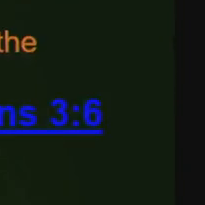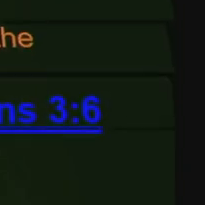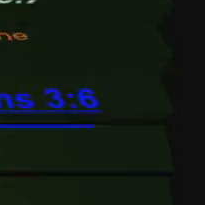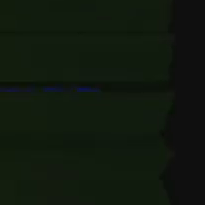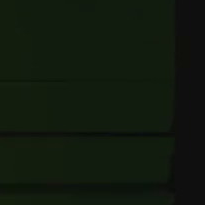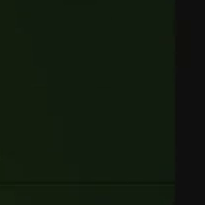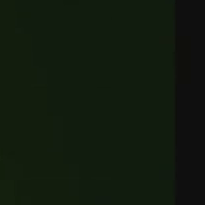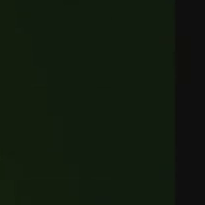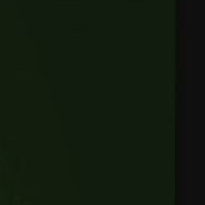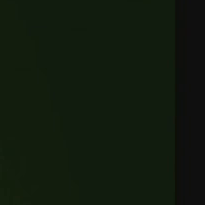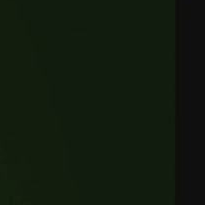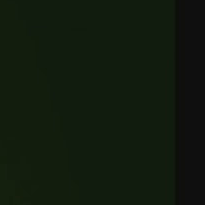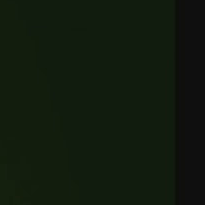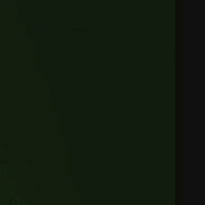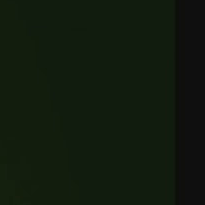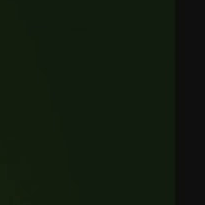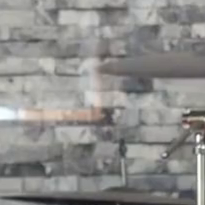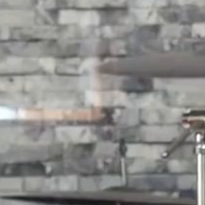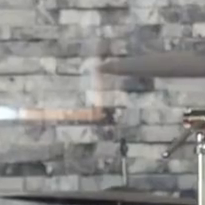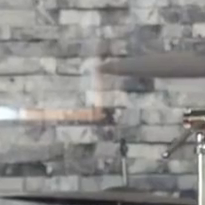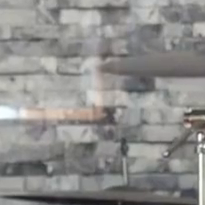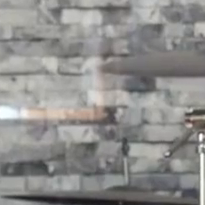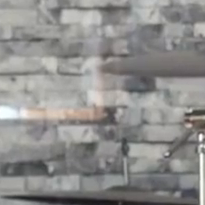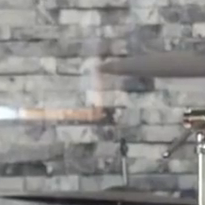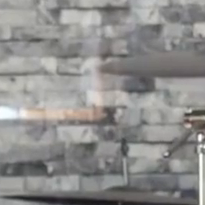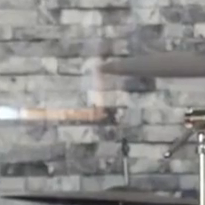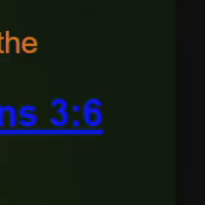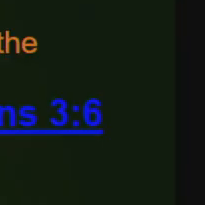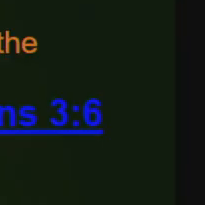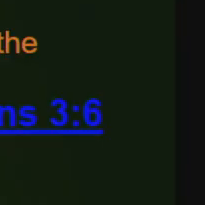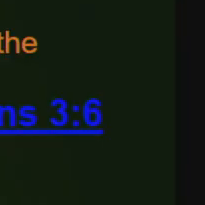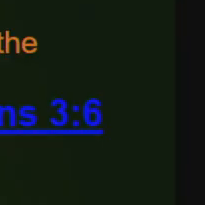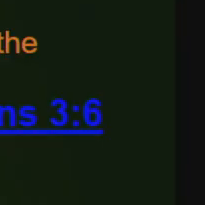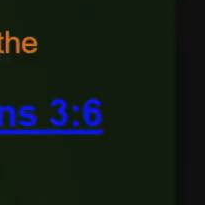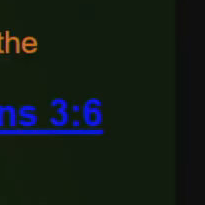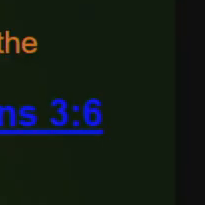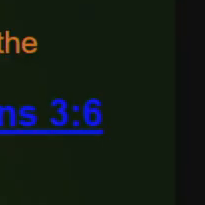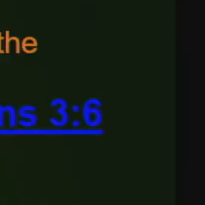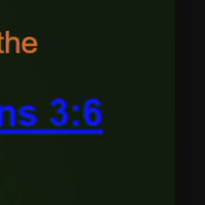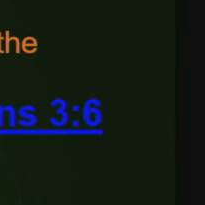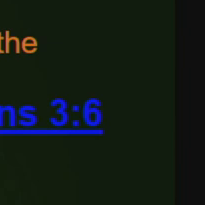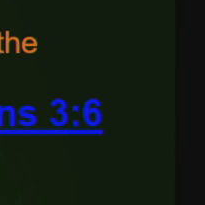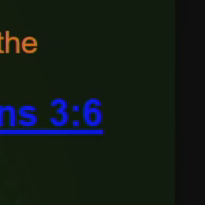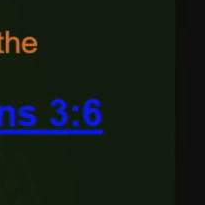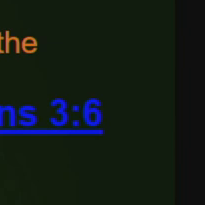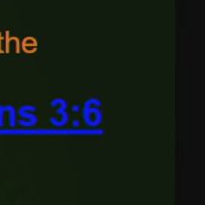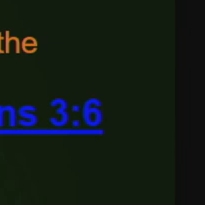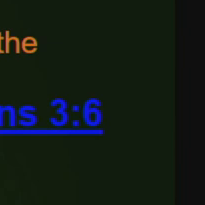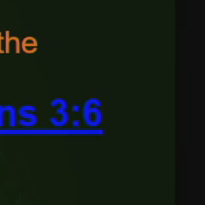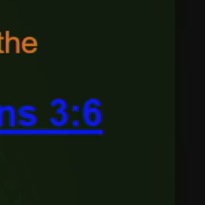12. Sheria 12. Your harvest is a miracle. Mavuno yako ni muujiza. I said your harvest is a